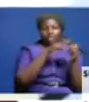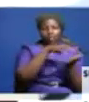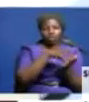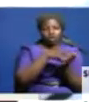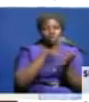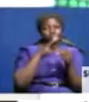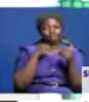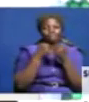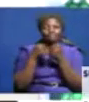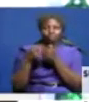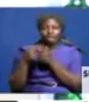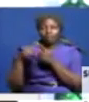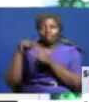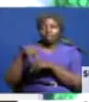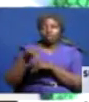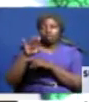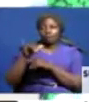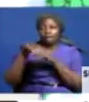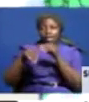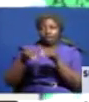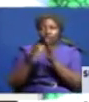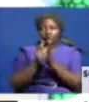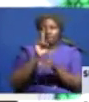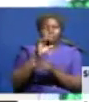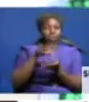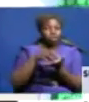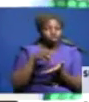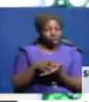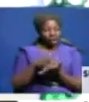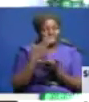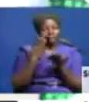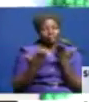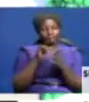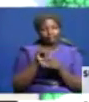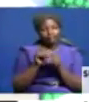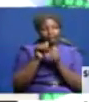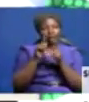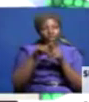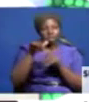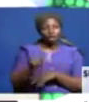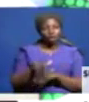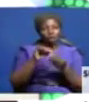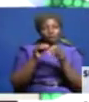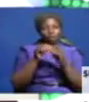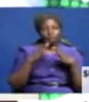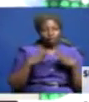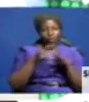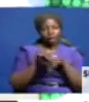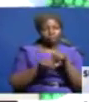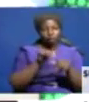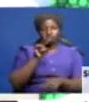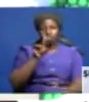this one was just a by-election with only one seat being contested for, and probably that contributed to the low voter turnout of about